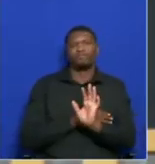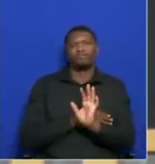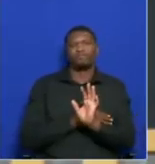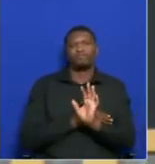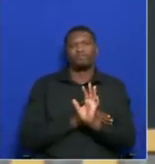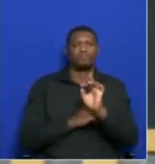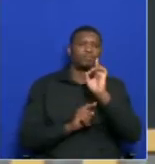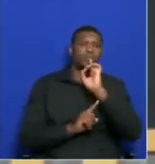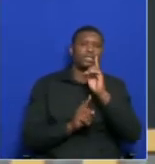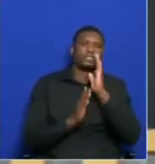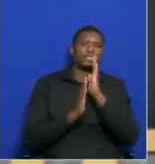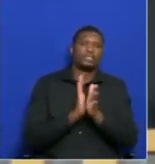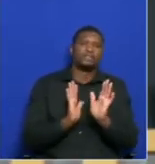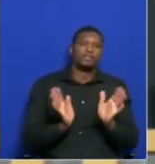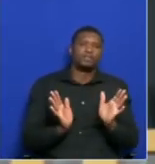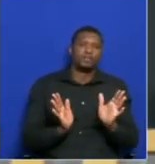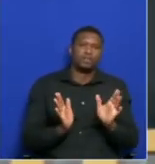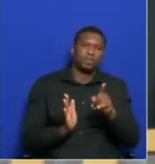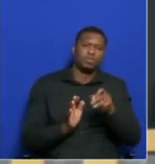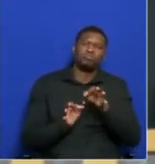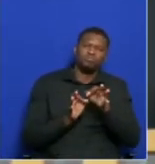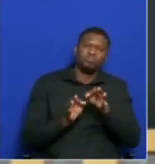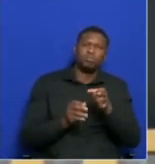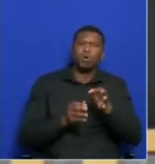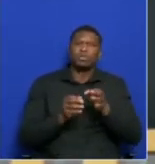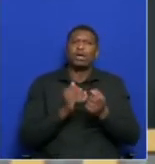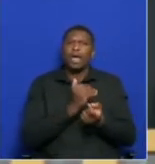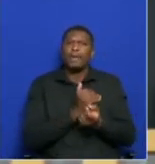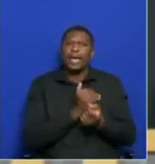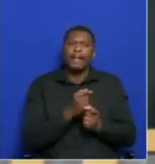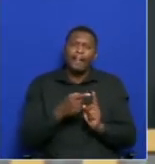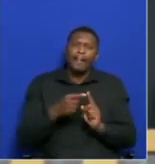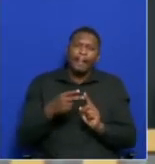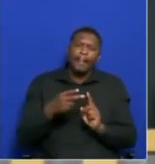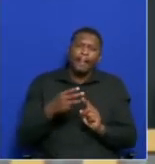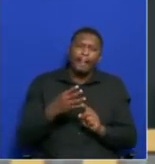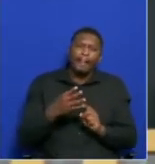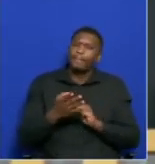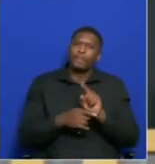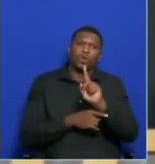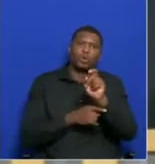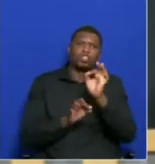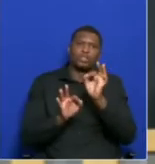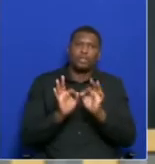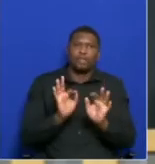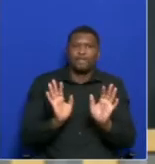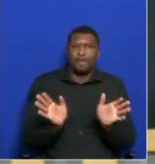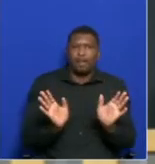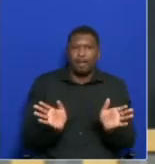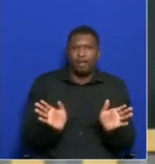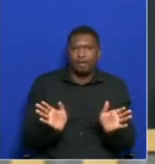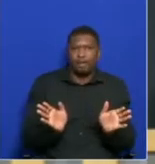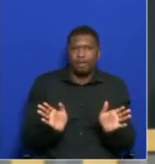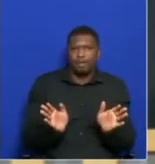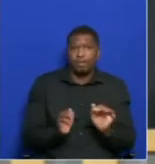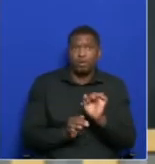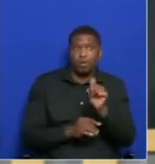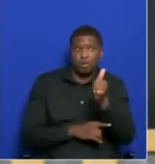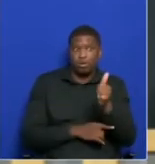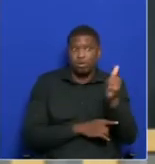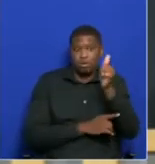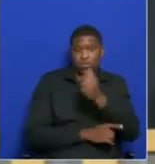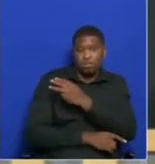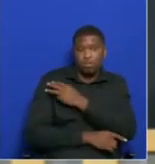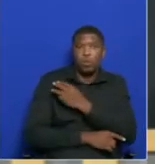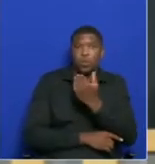politics and who did what, did not do what. I'm asking the simple question: who was your immediate superior